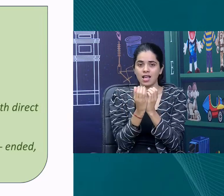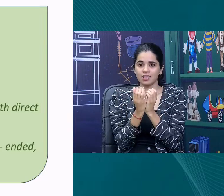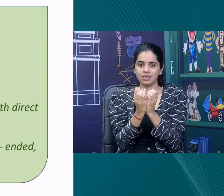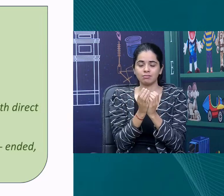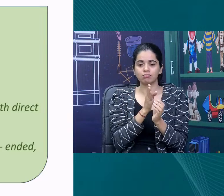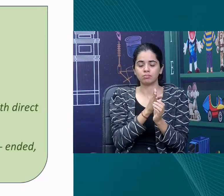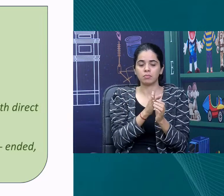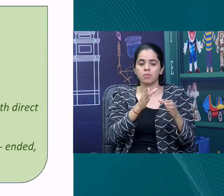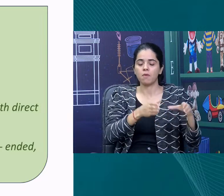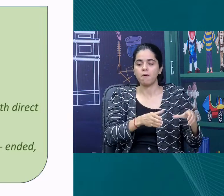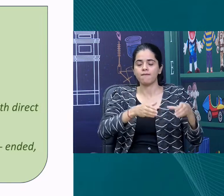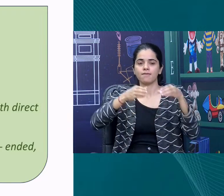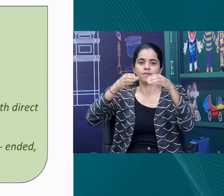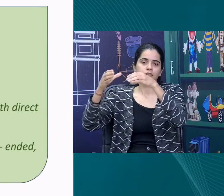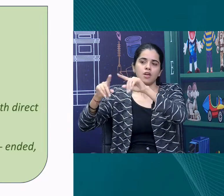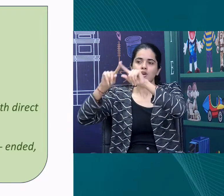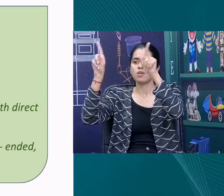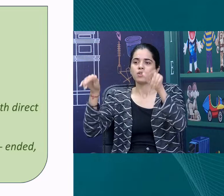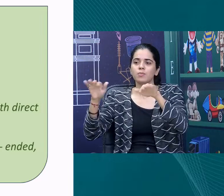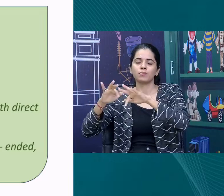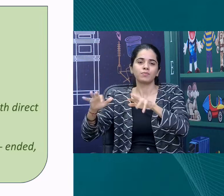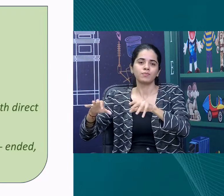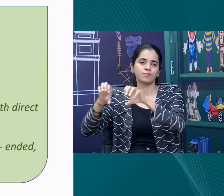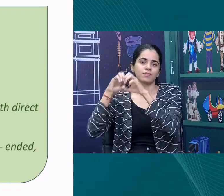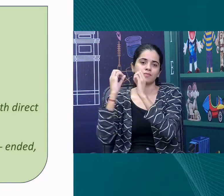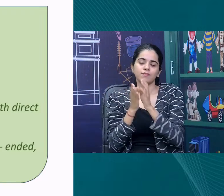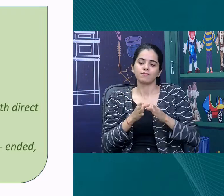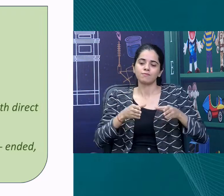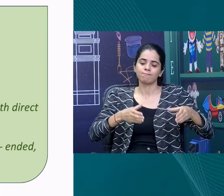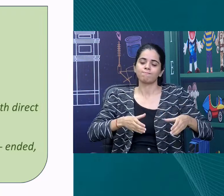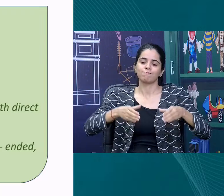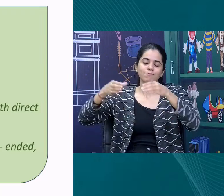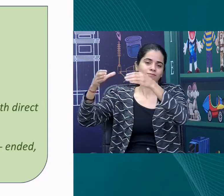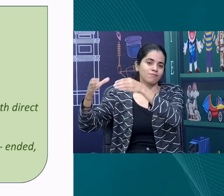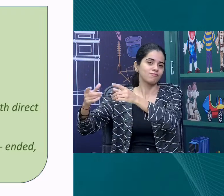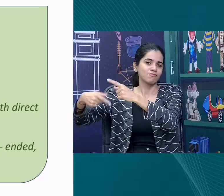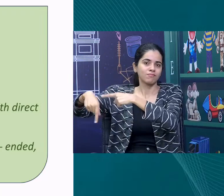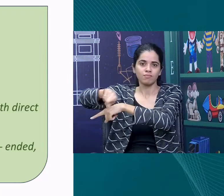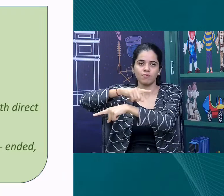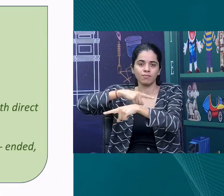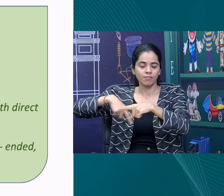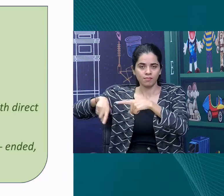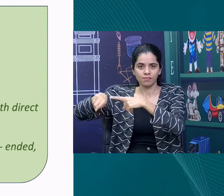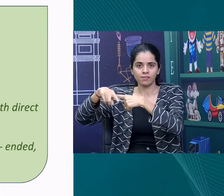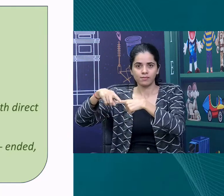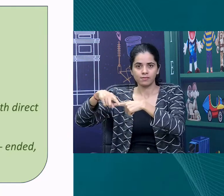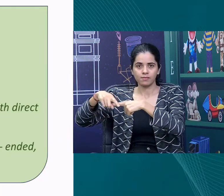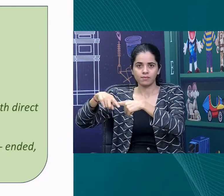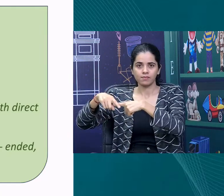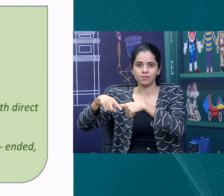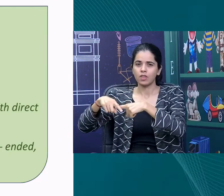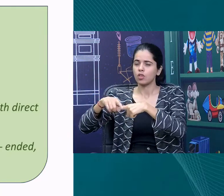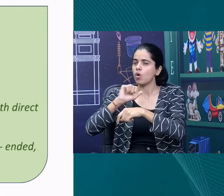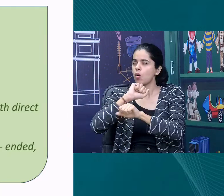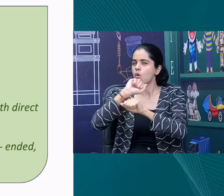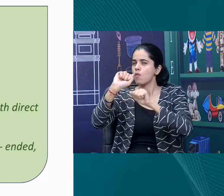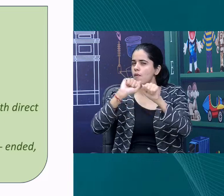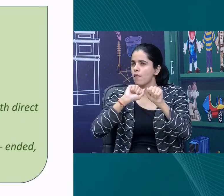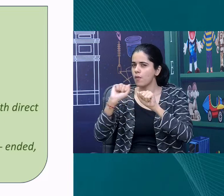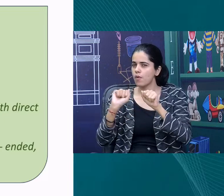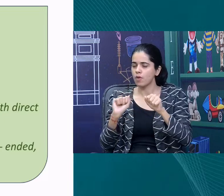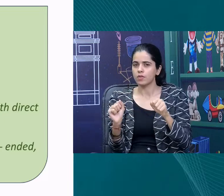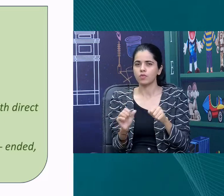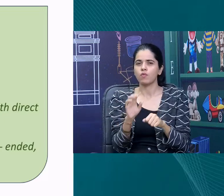computer lab, and she split them into groups of 5. And she basically, every station, 4 or